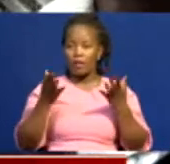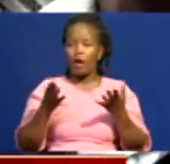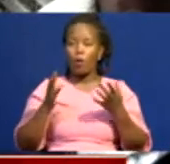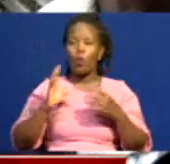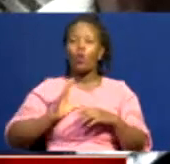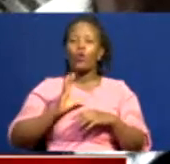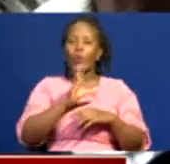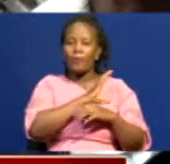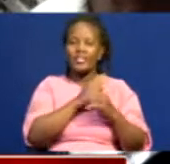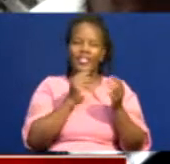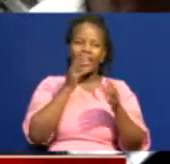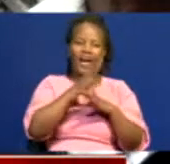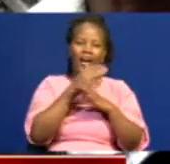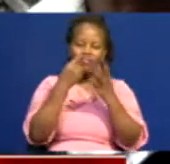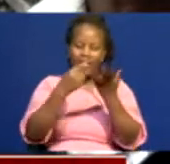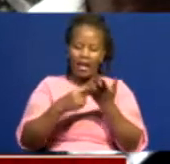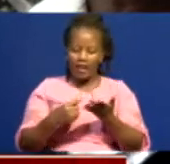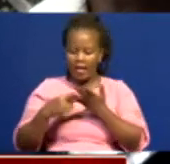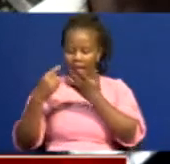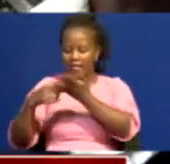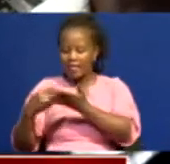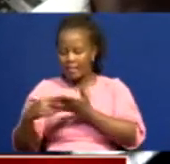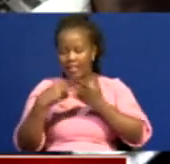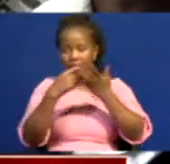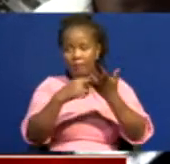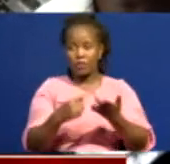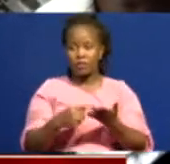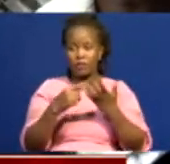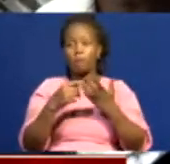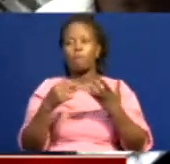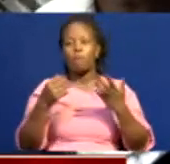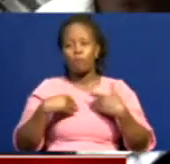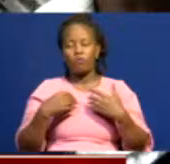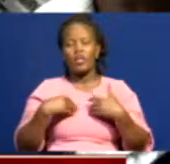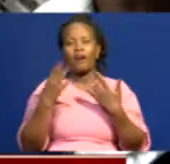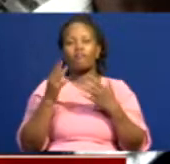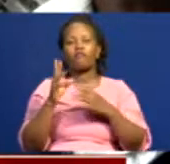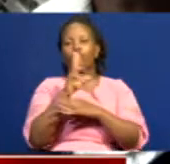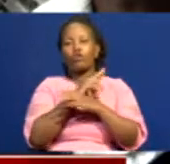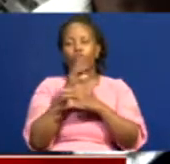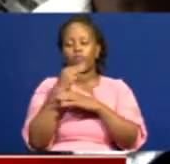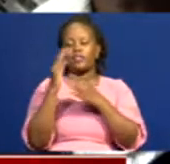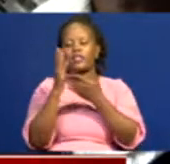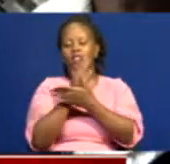committee, having deliberated, we have invoked Section 19(1)